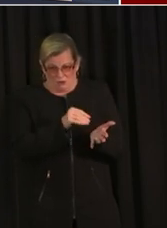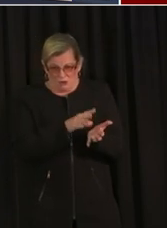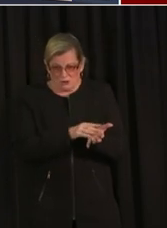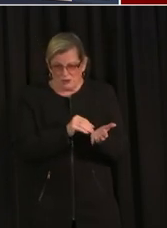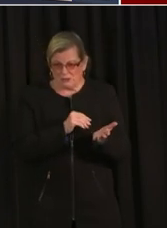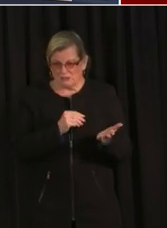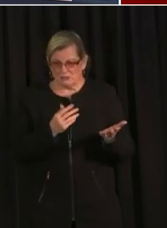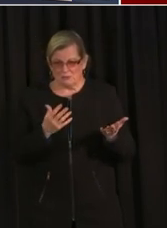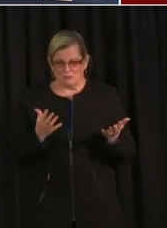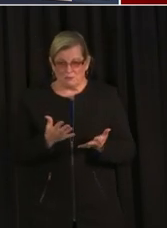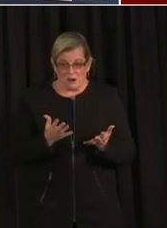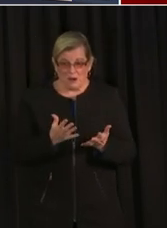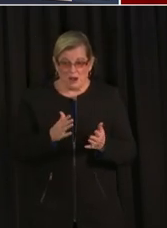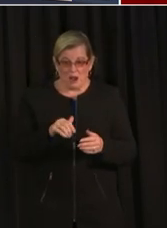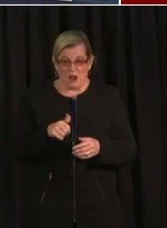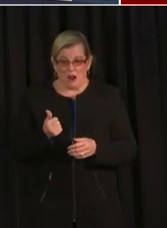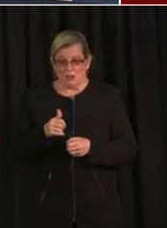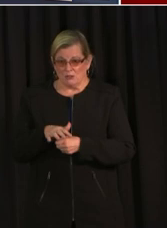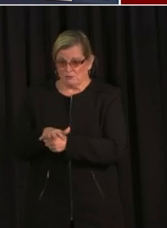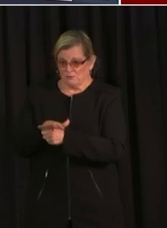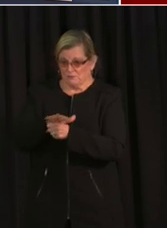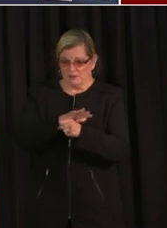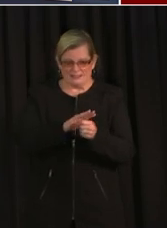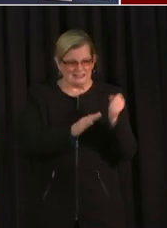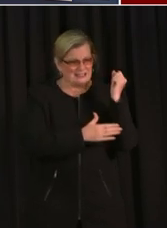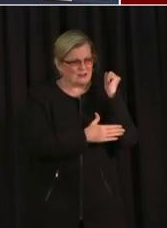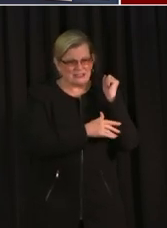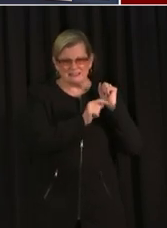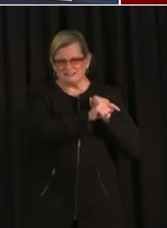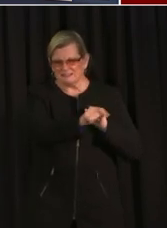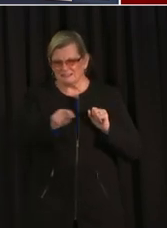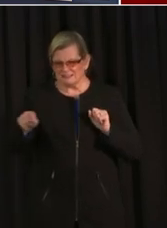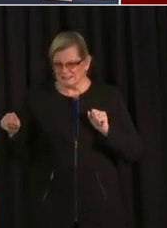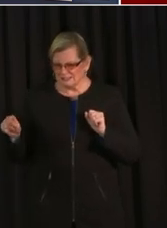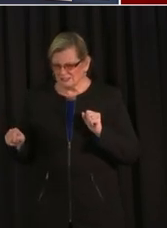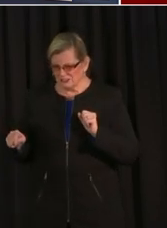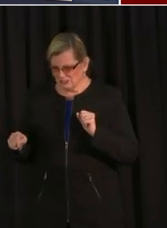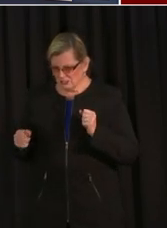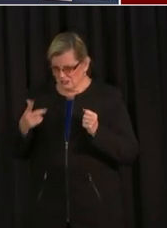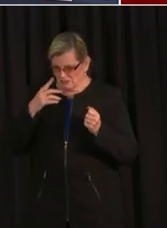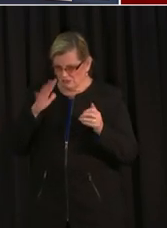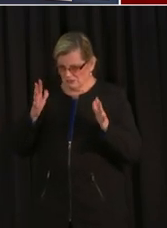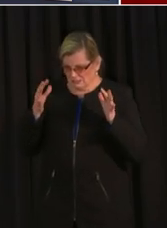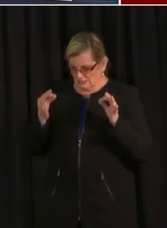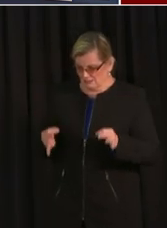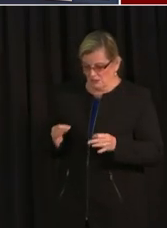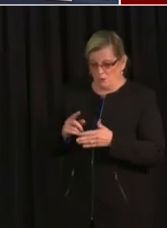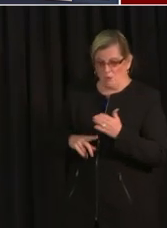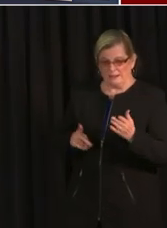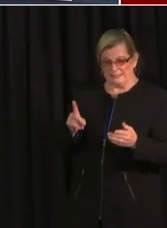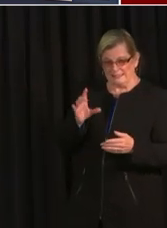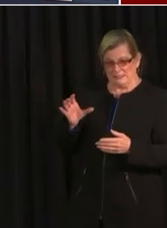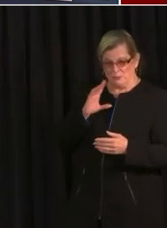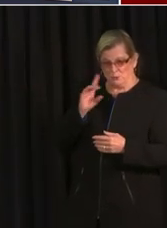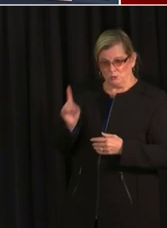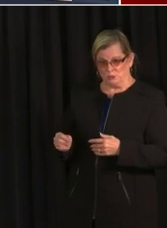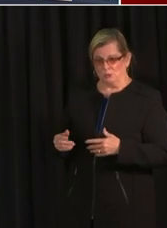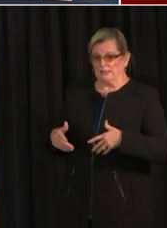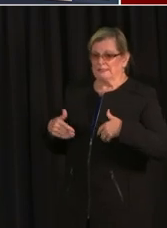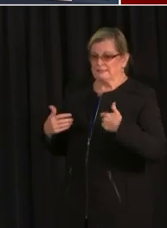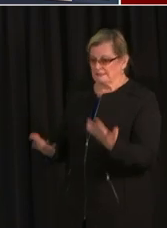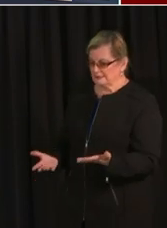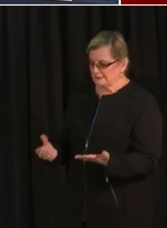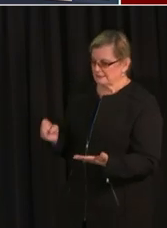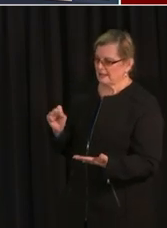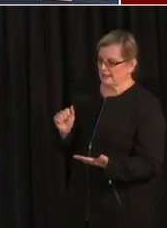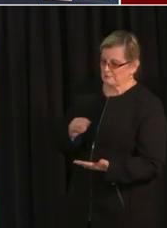the surrounding counties are going to be doing. Have you decided yet what DC is going to be doing? We will have that discussion